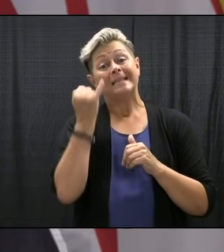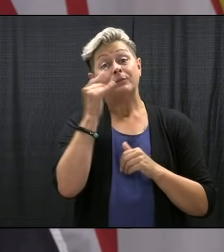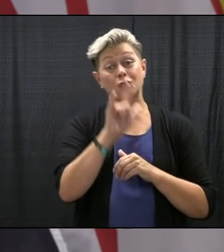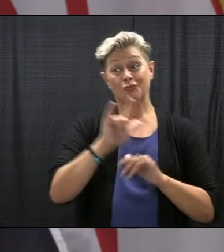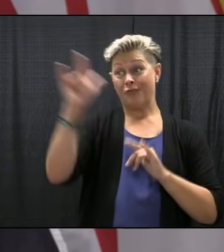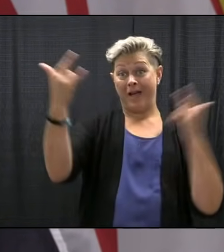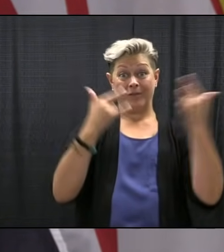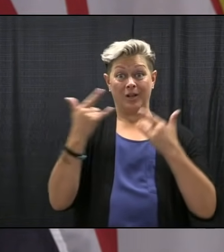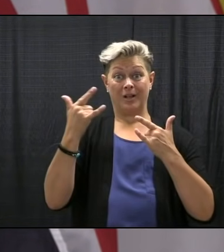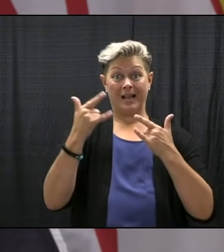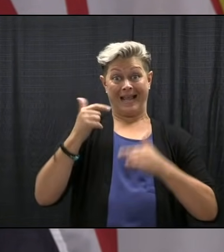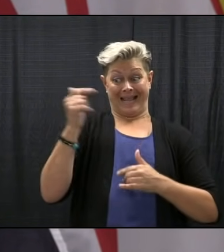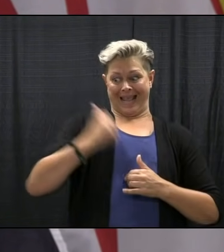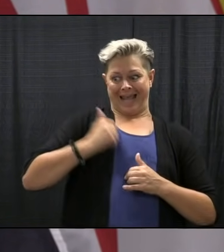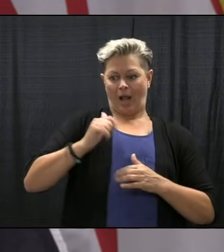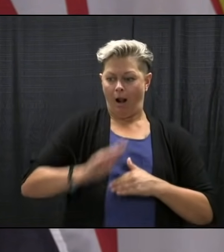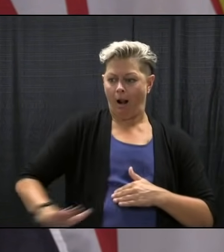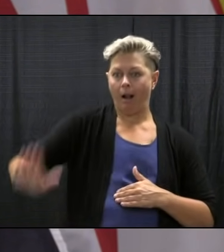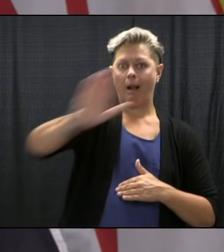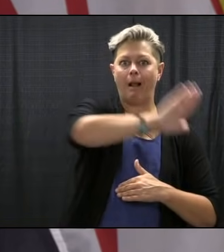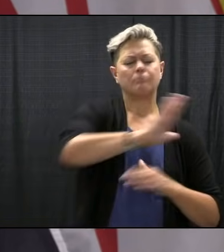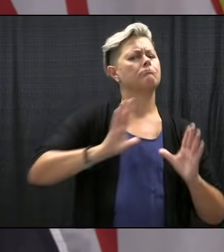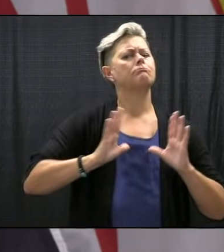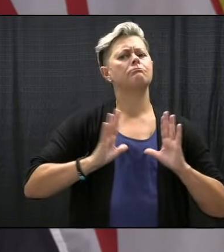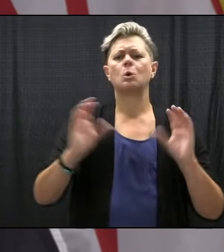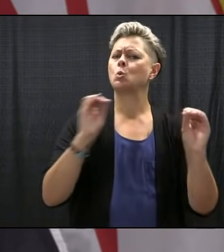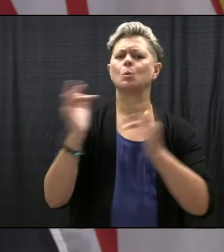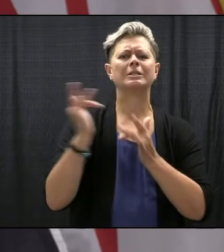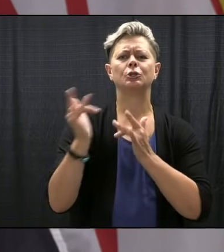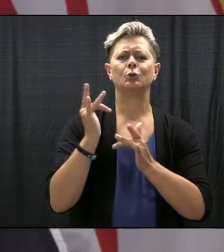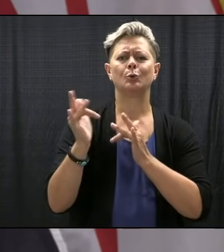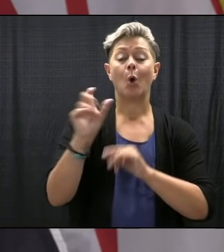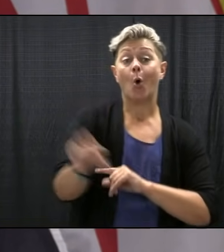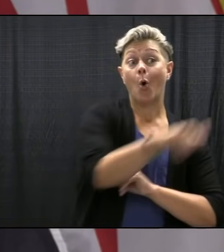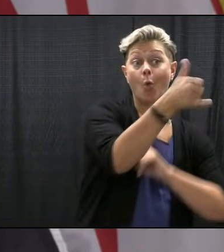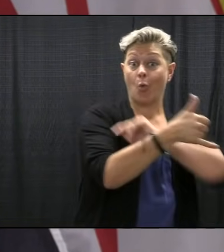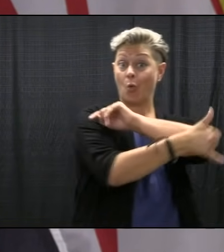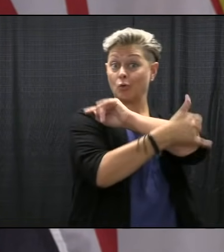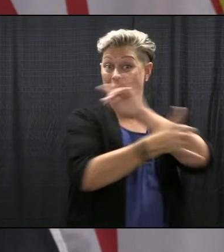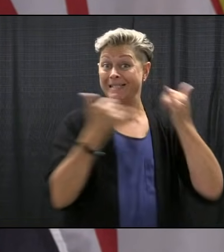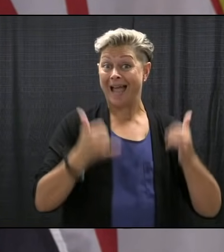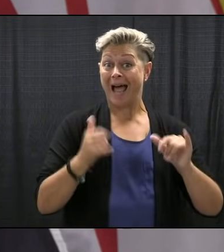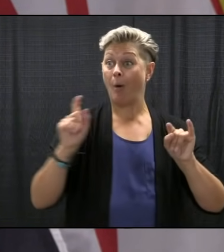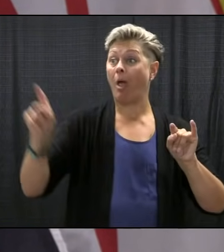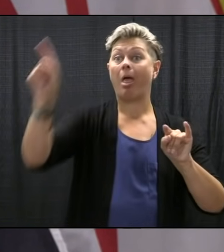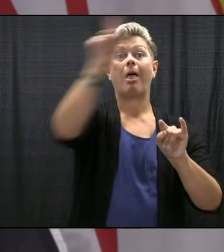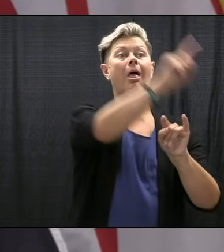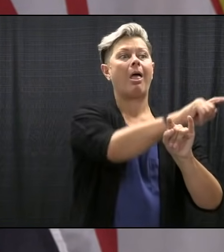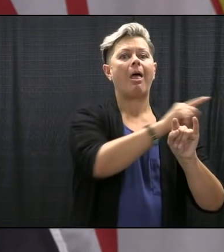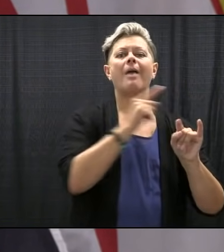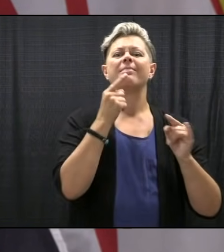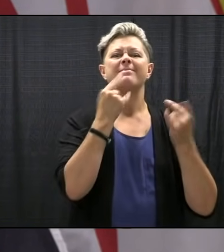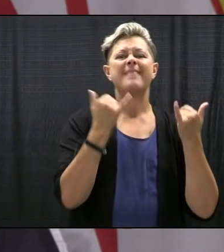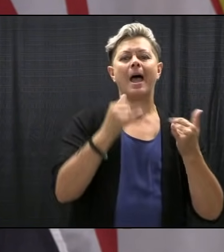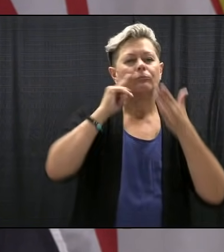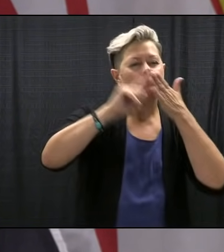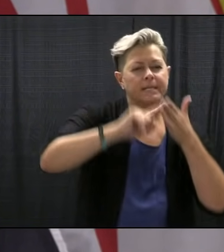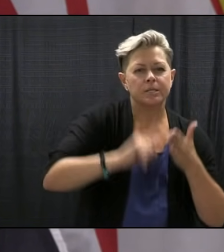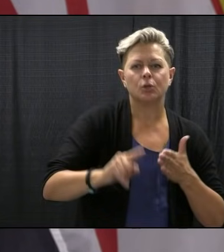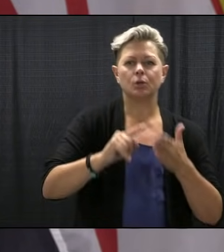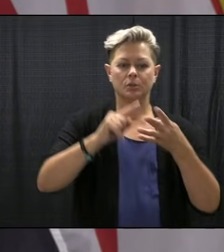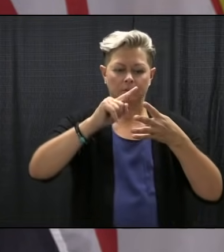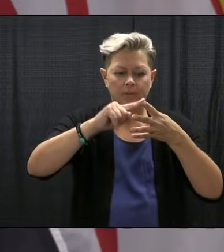issue. And there are more and more countries who are actually looking at the mixing of doses right now and